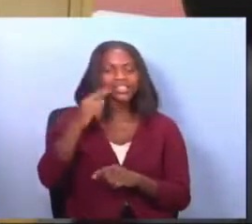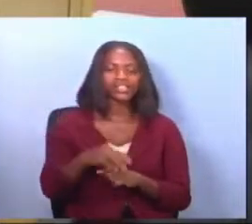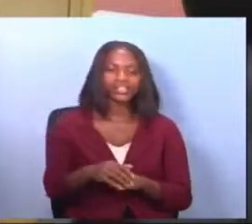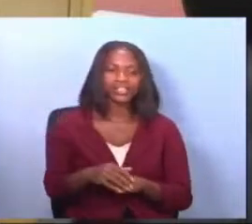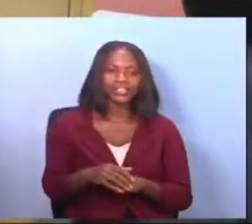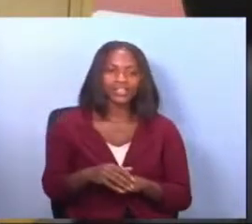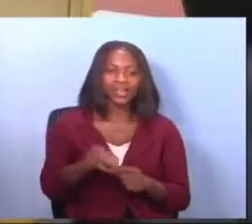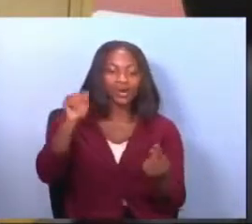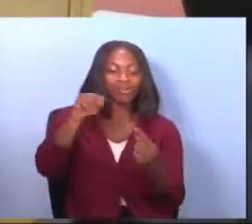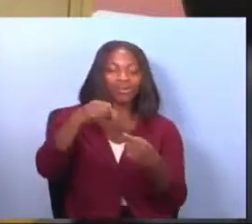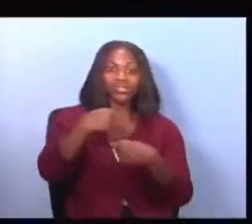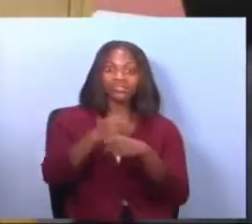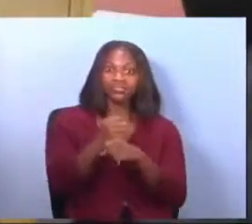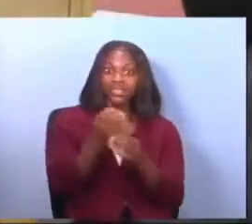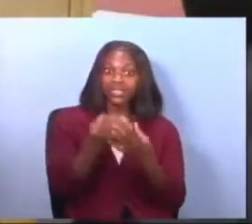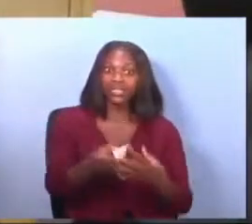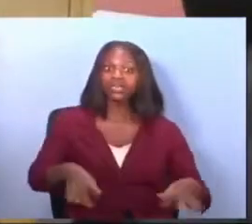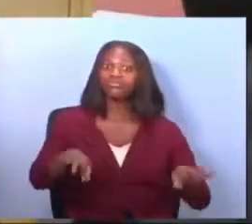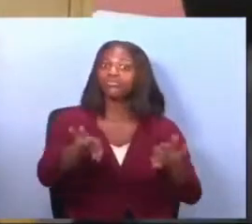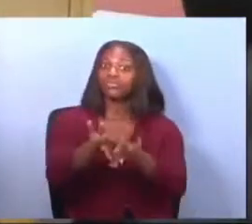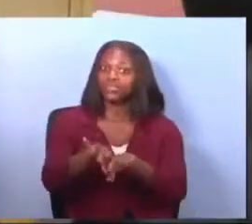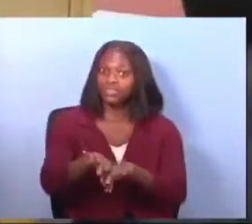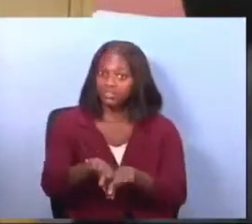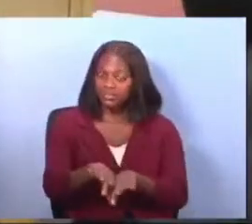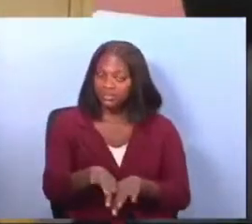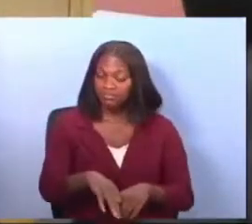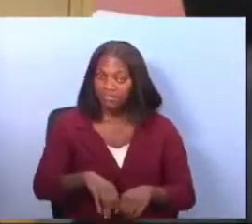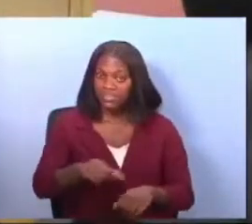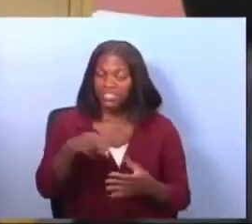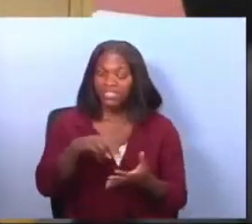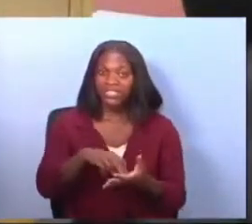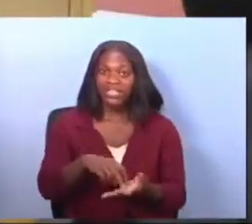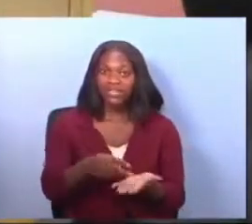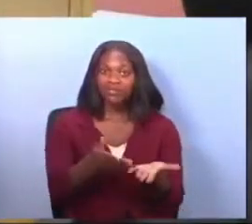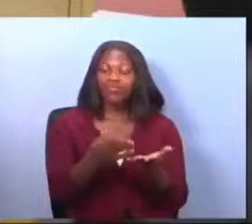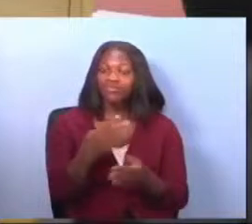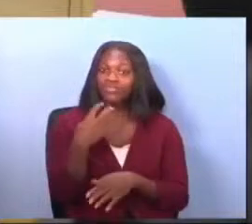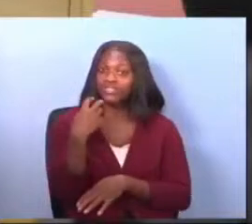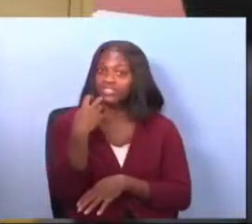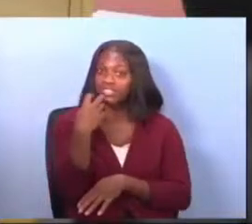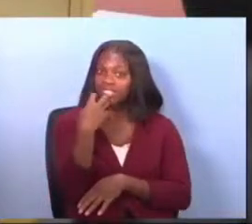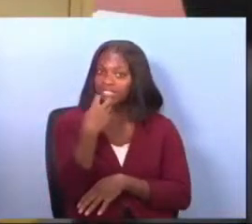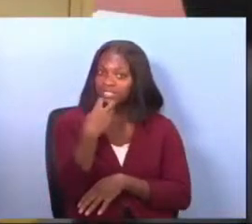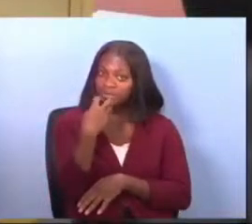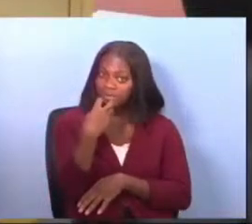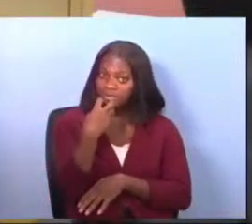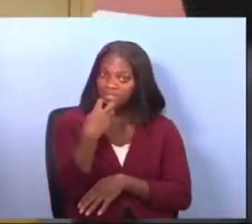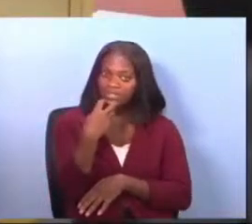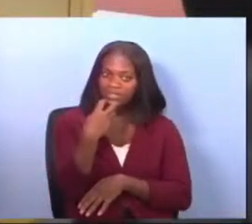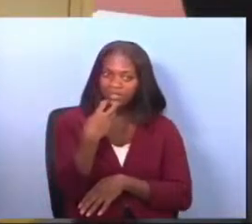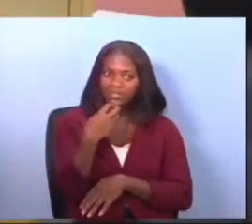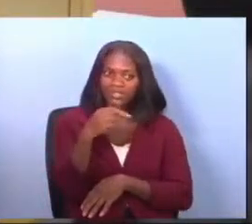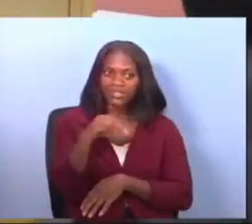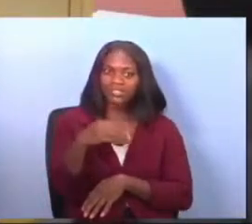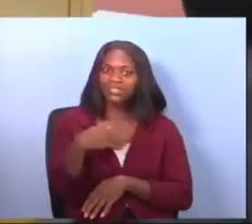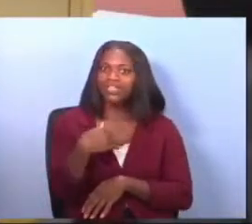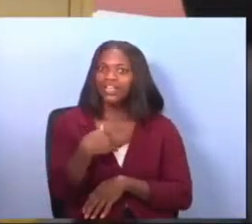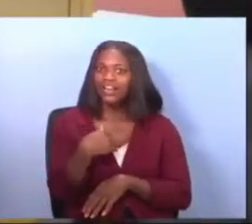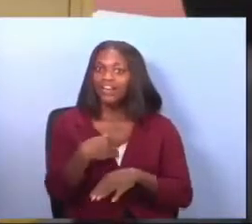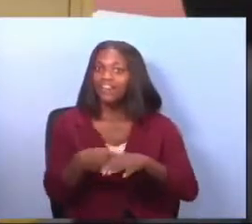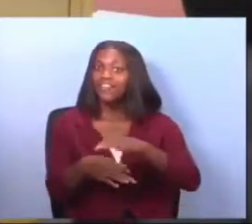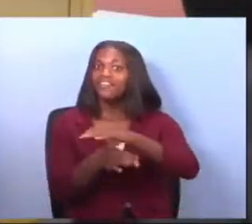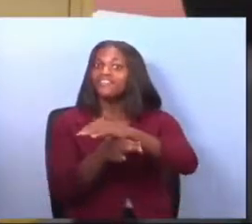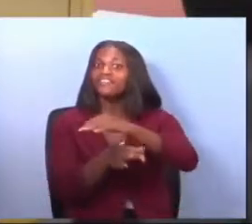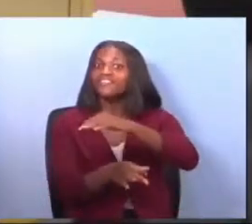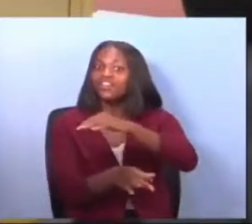very important. Every time you rise to speak, it must have basis. All the basis is in the standing